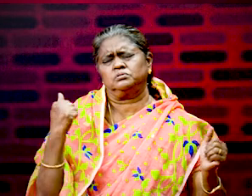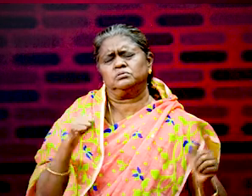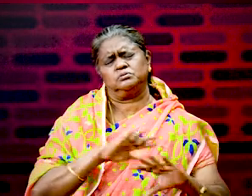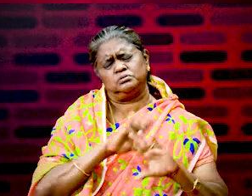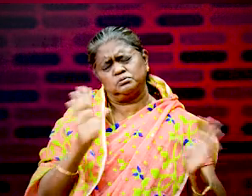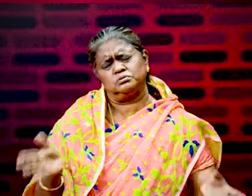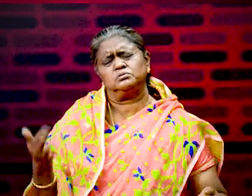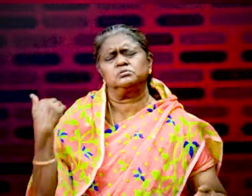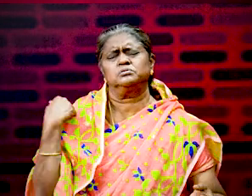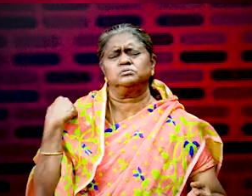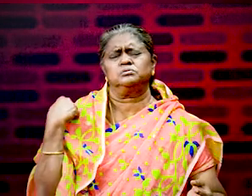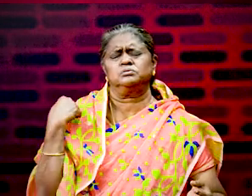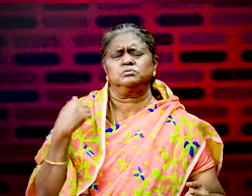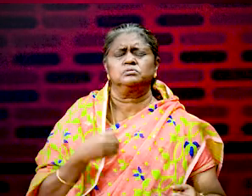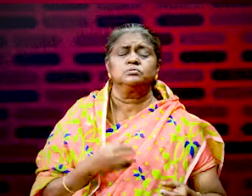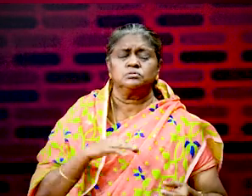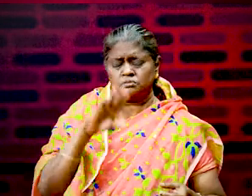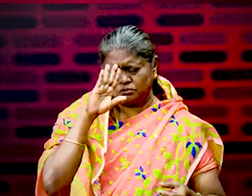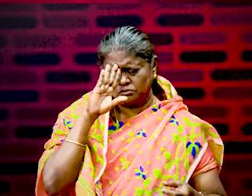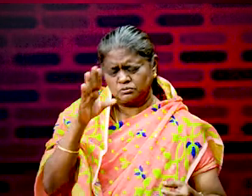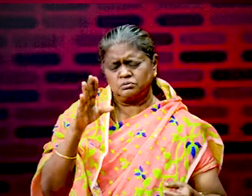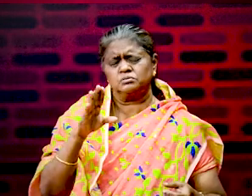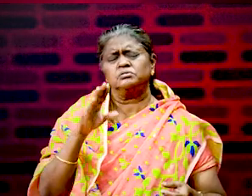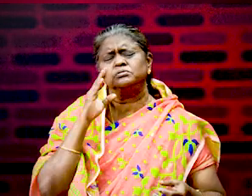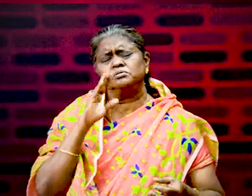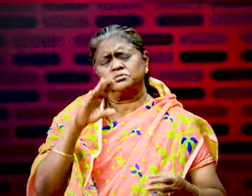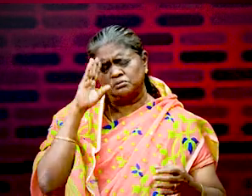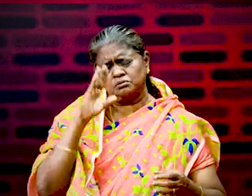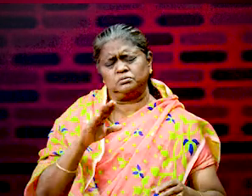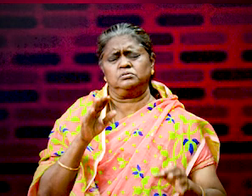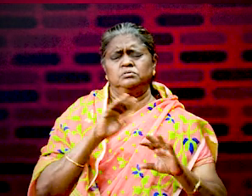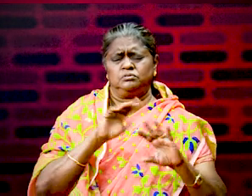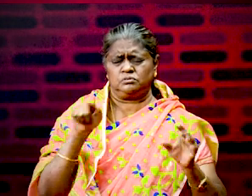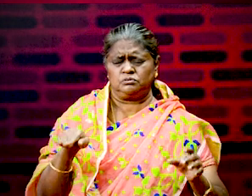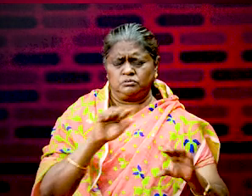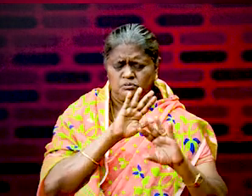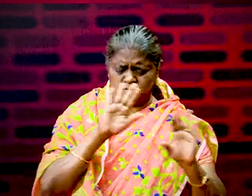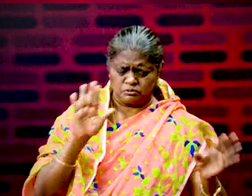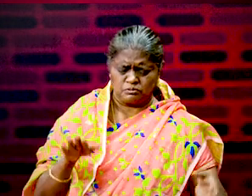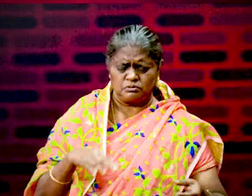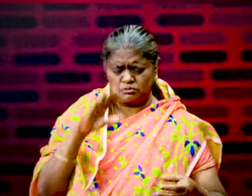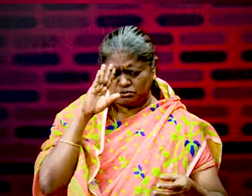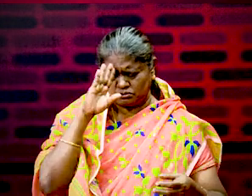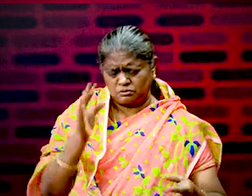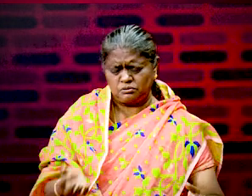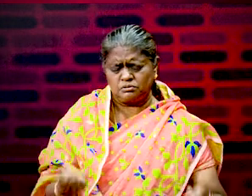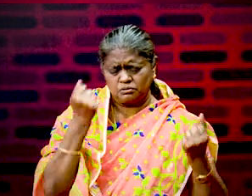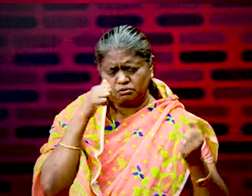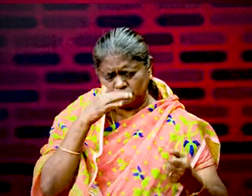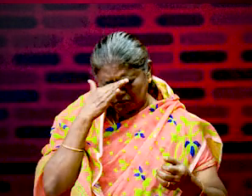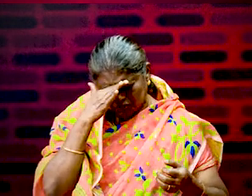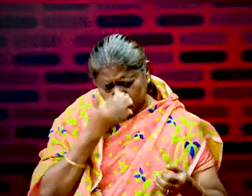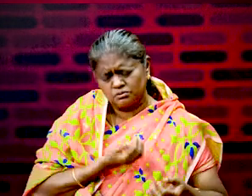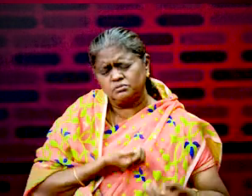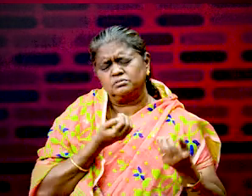sinful situation, oh Father. Thank you, Lord, for releasing your blessings upon your children. And thank you, Lord, for taking care of them all